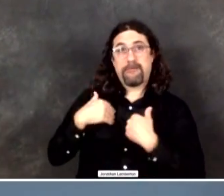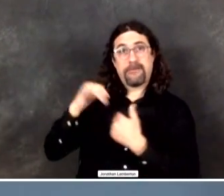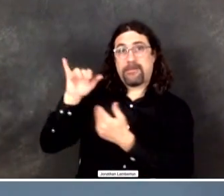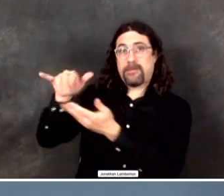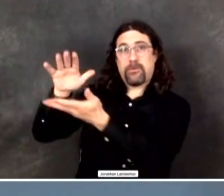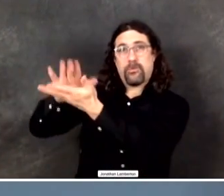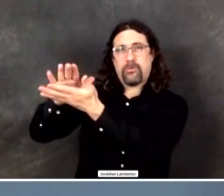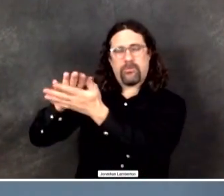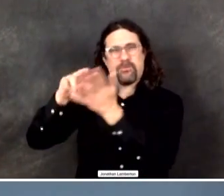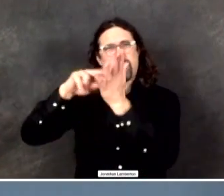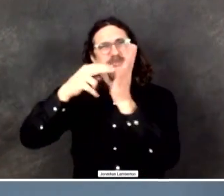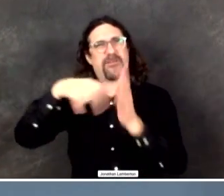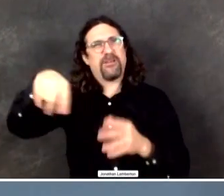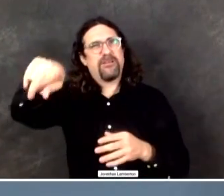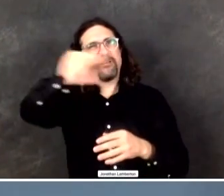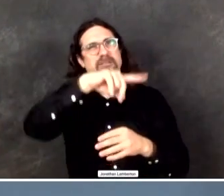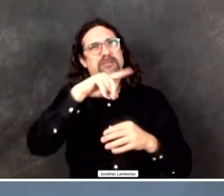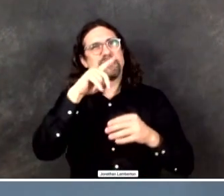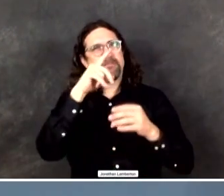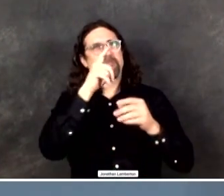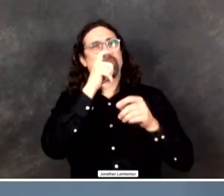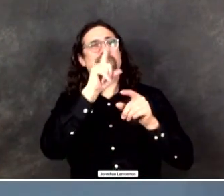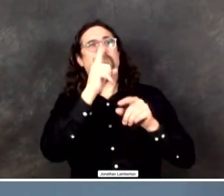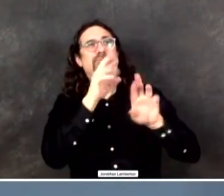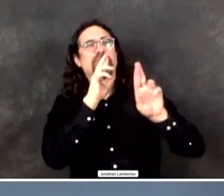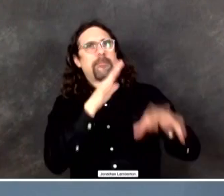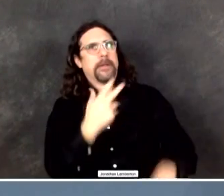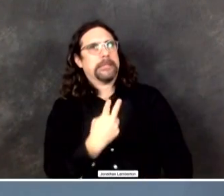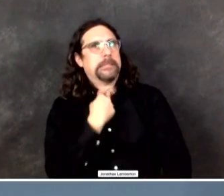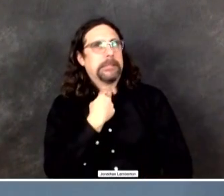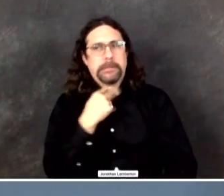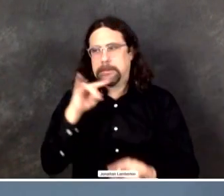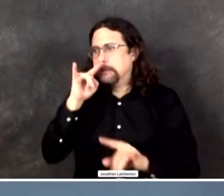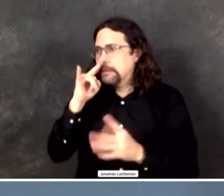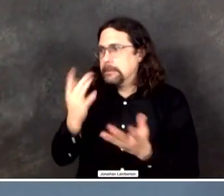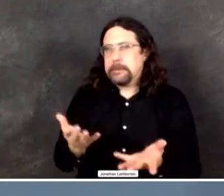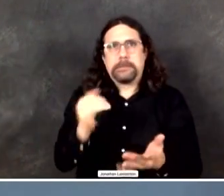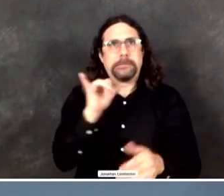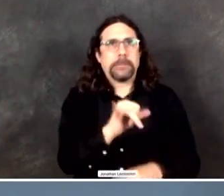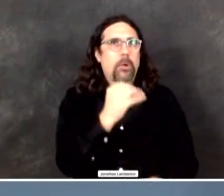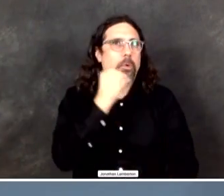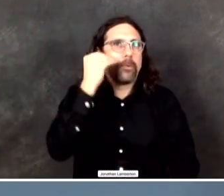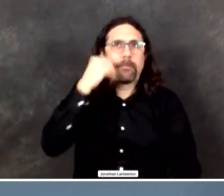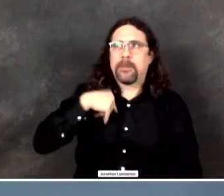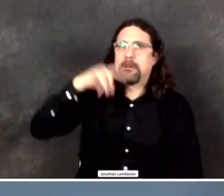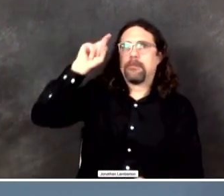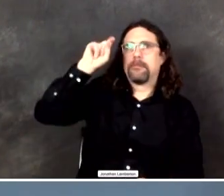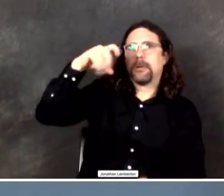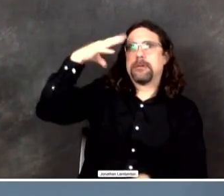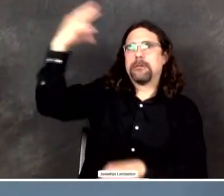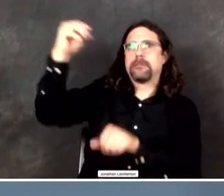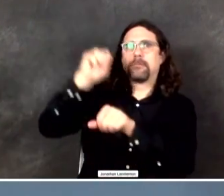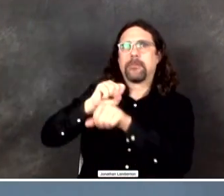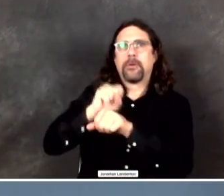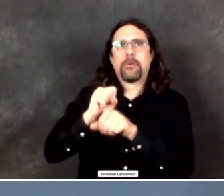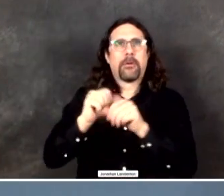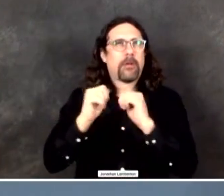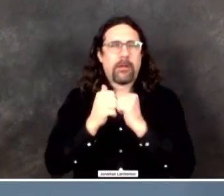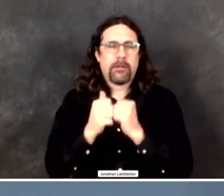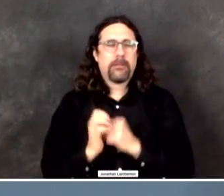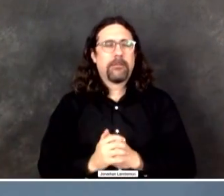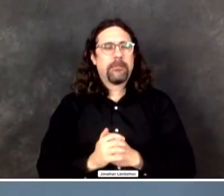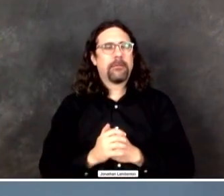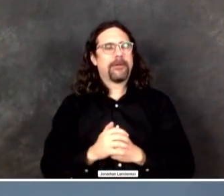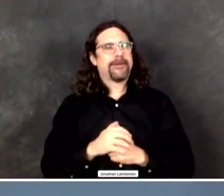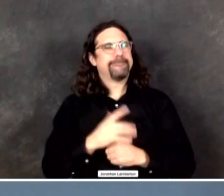7 p.m., when you hear all of those claps and cheers and pots banging, you're part of the heroes that